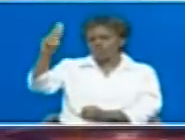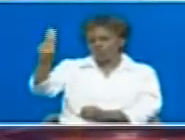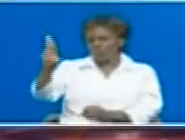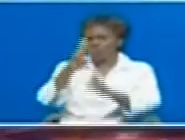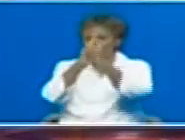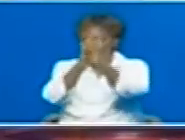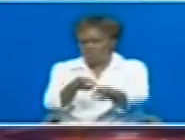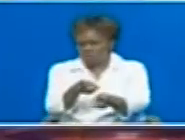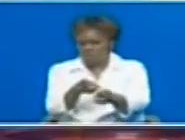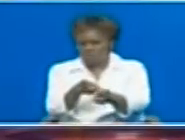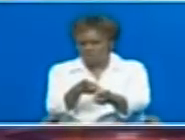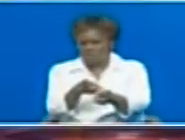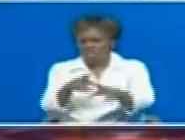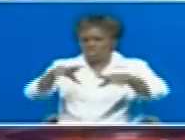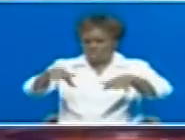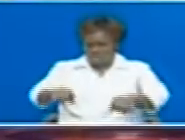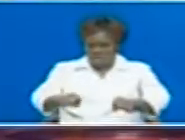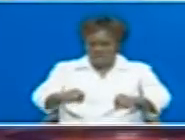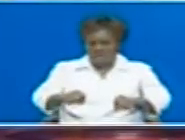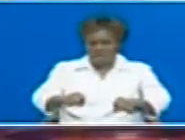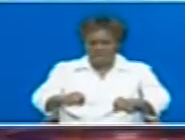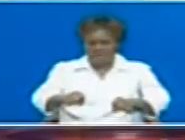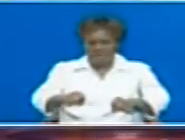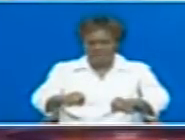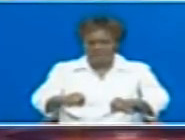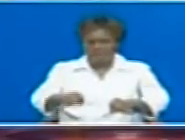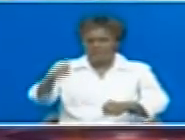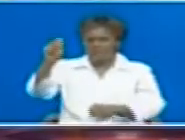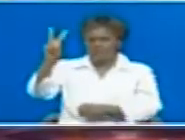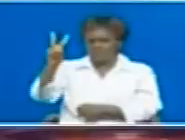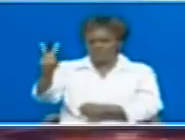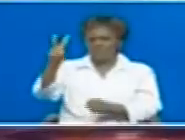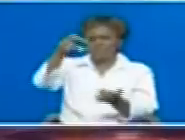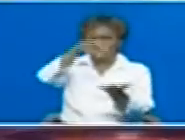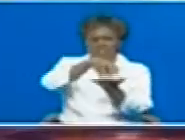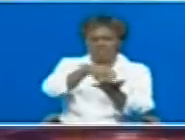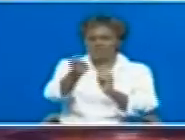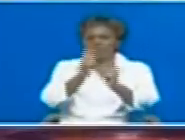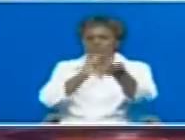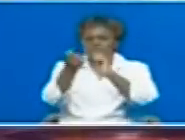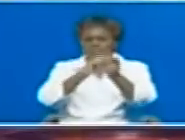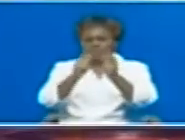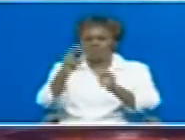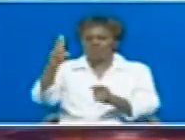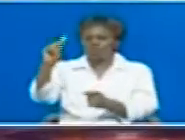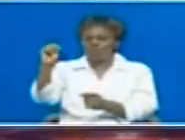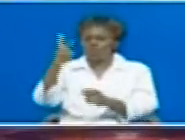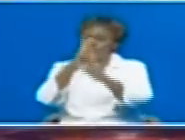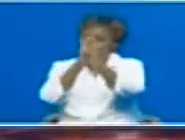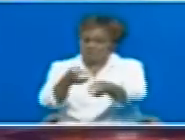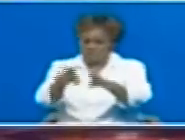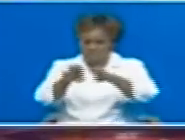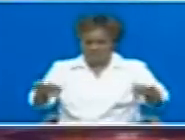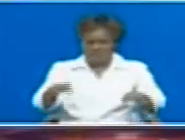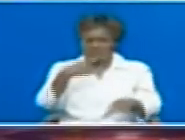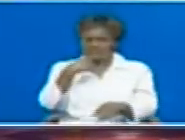author of the Ndung'u Land Report, the chairman, who was Ndung'u, went to a TV station in this country and was interviewed about the Ndung'u Land Report. And he said